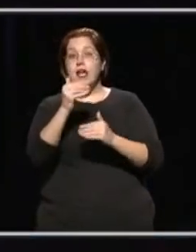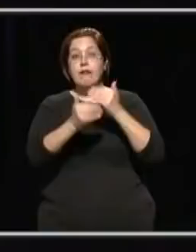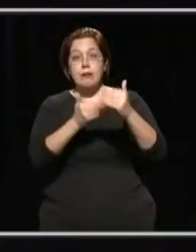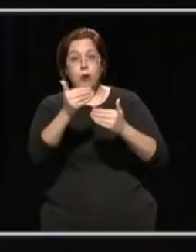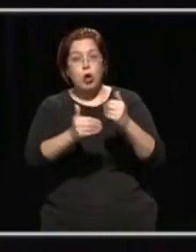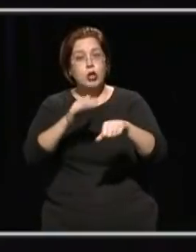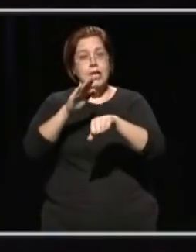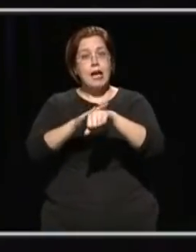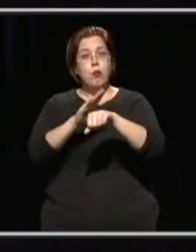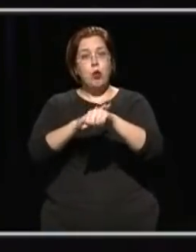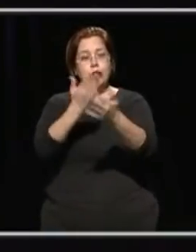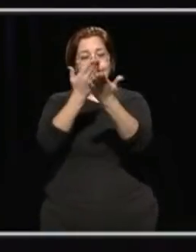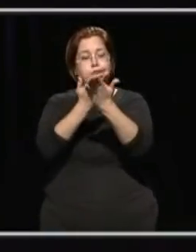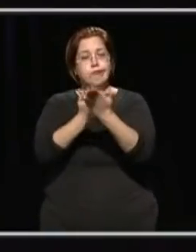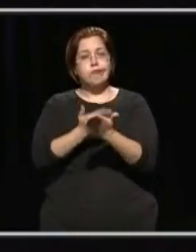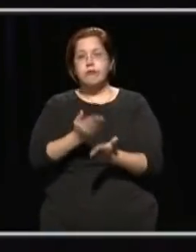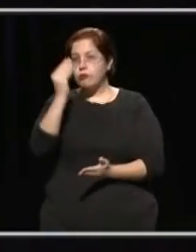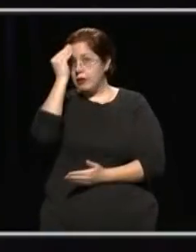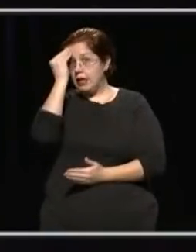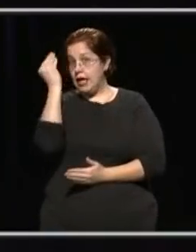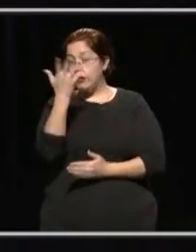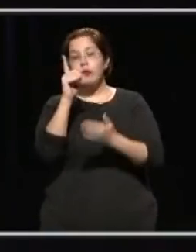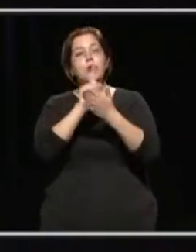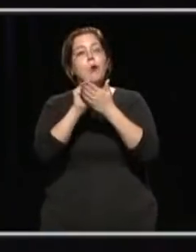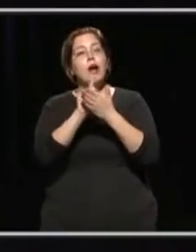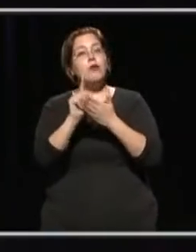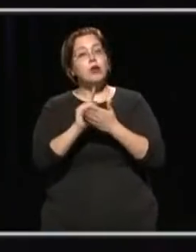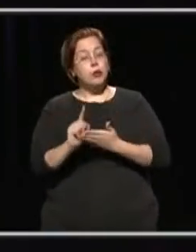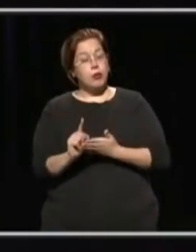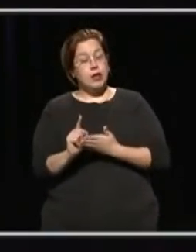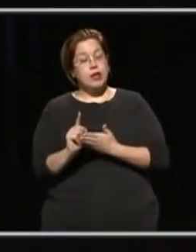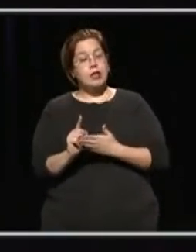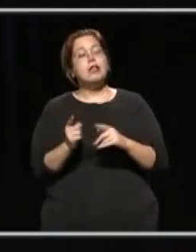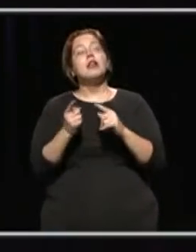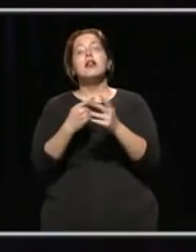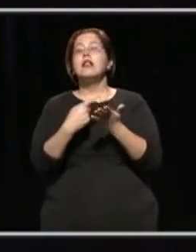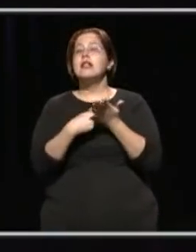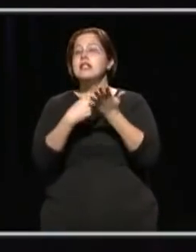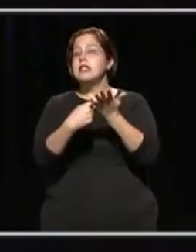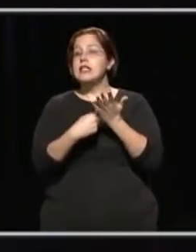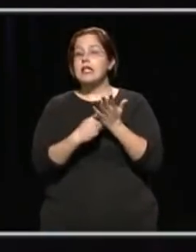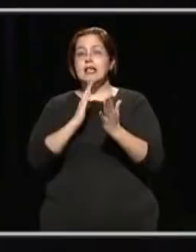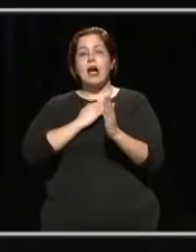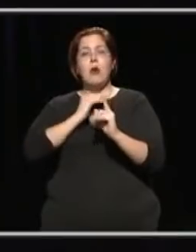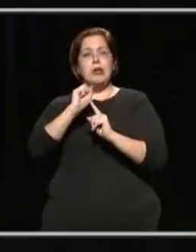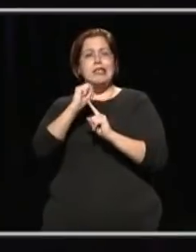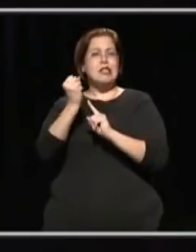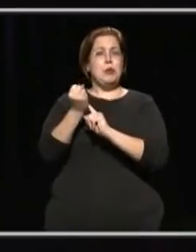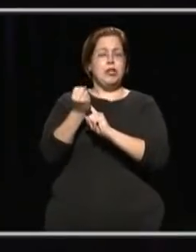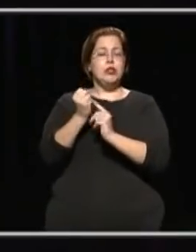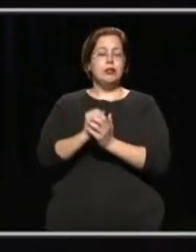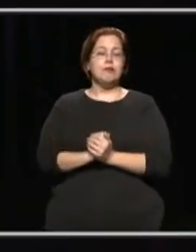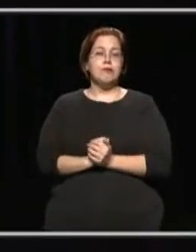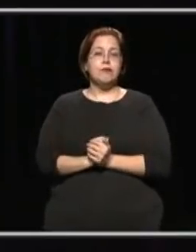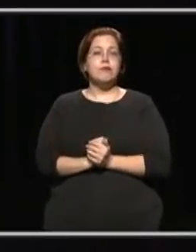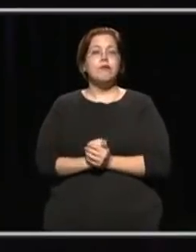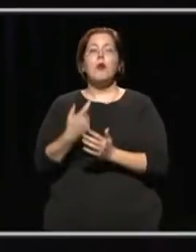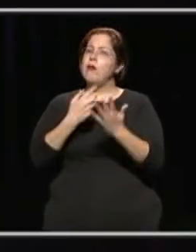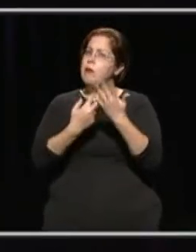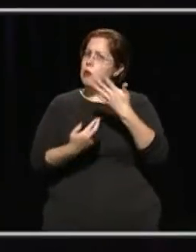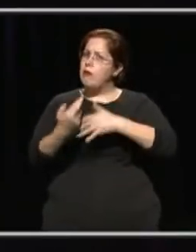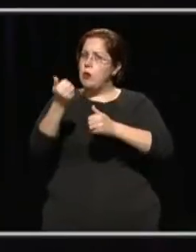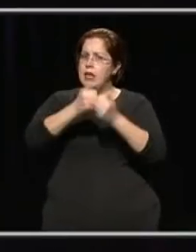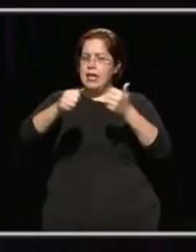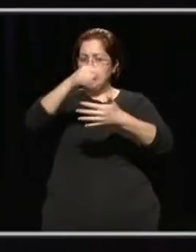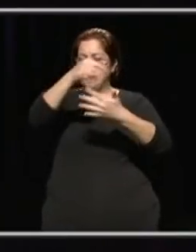warning indicators that we've been telling you about weekly to talk about the where we are in the course of this pandemic, and we've been going through each of them